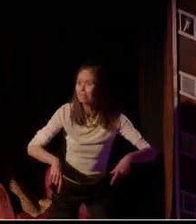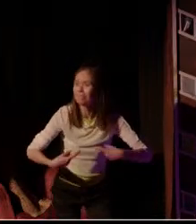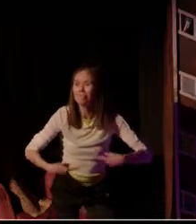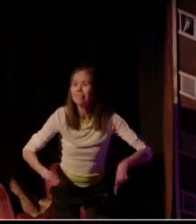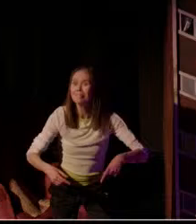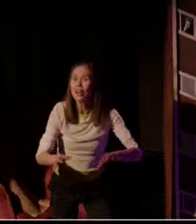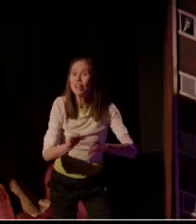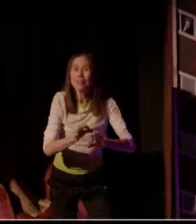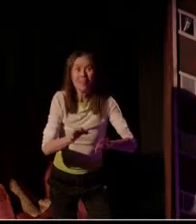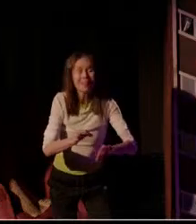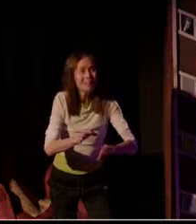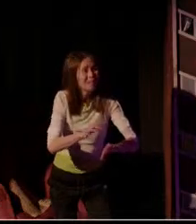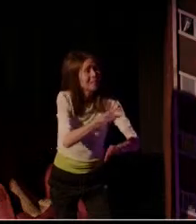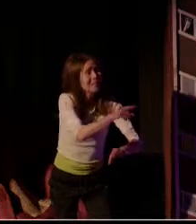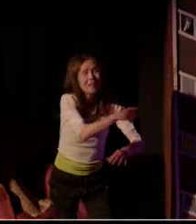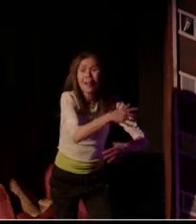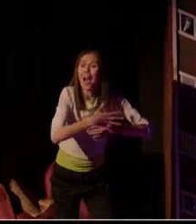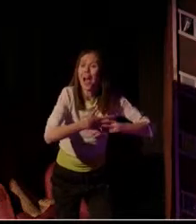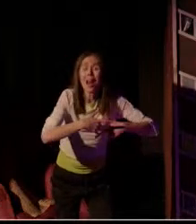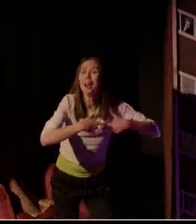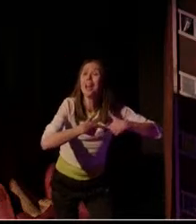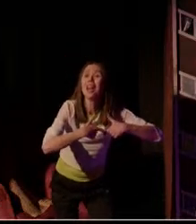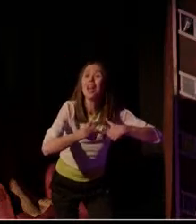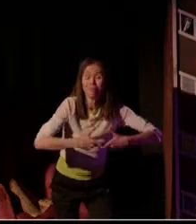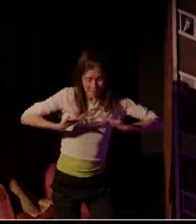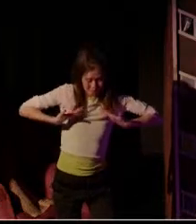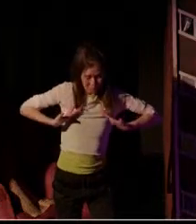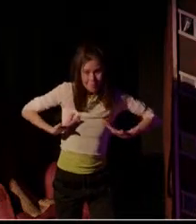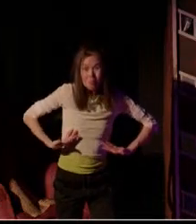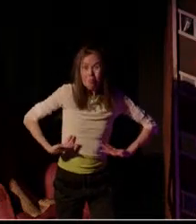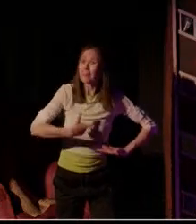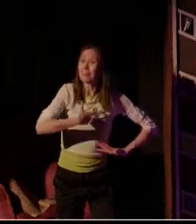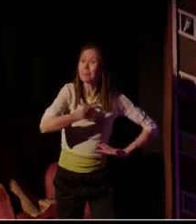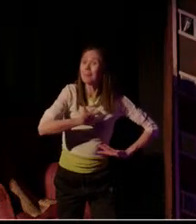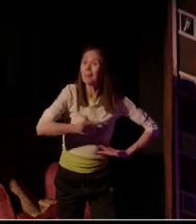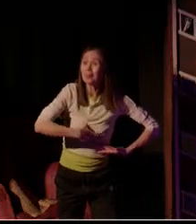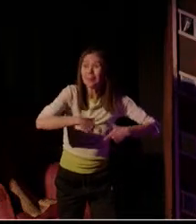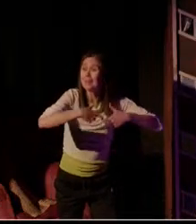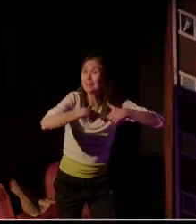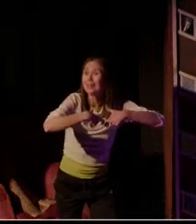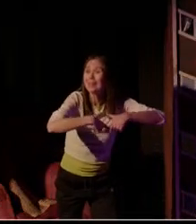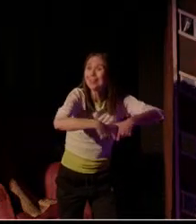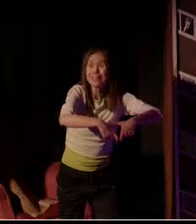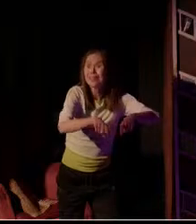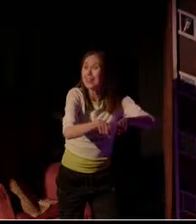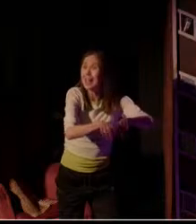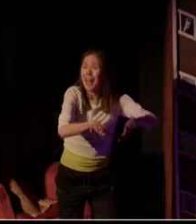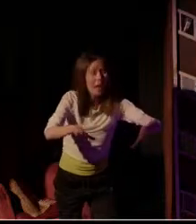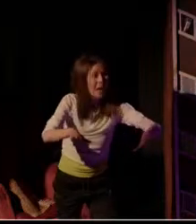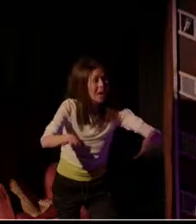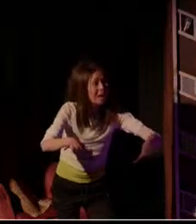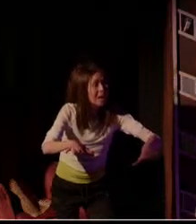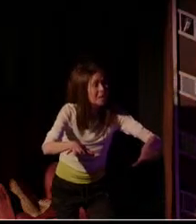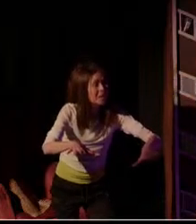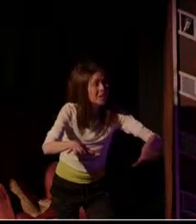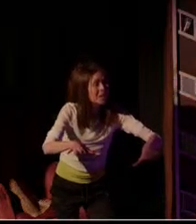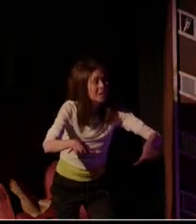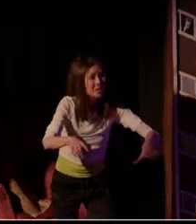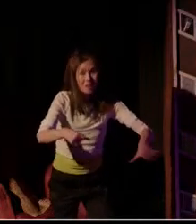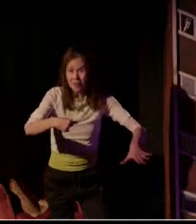nothing's altered what I was. I remain. More straining on, but being pulled back, not following my